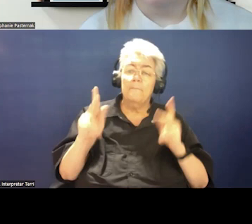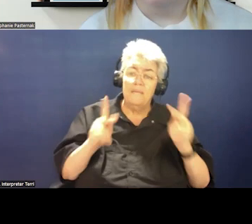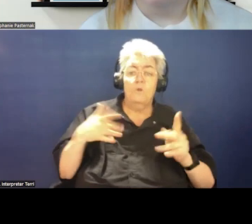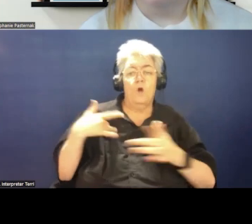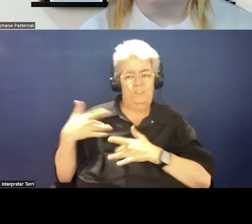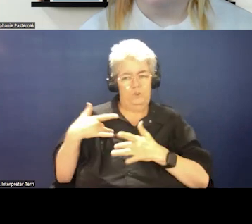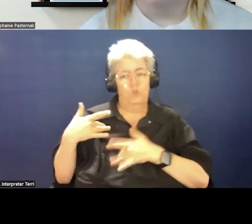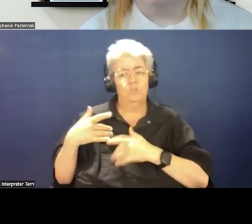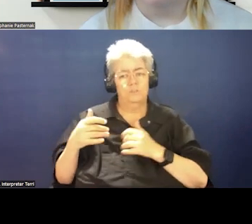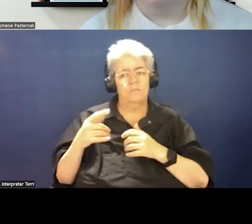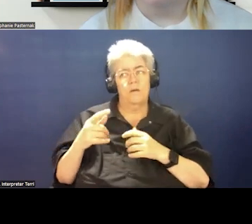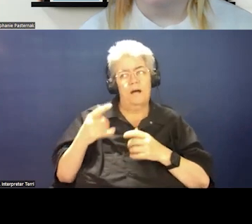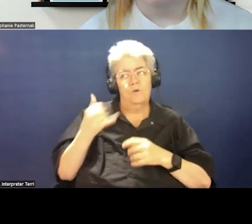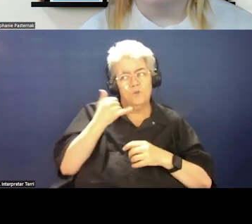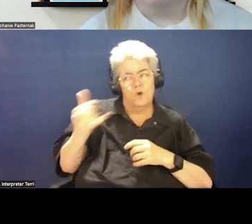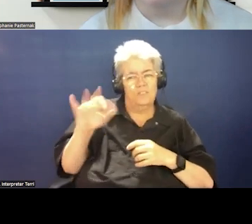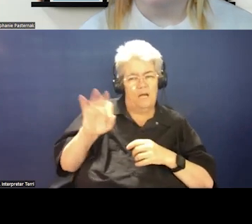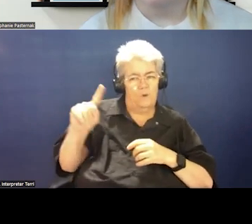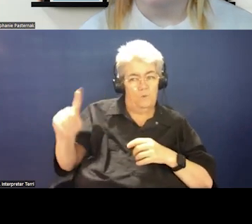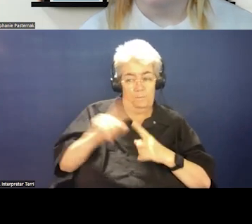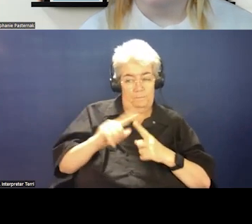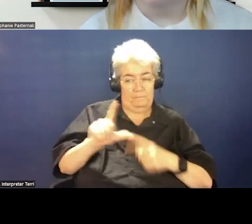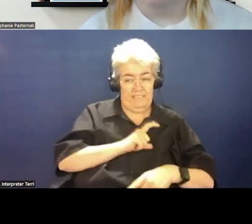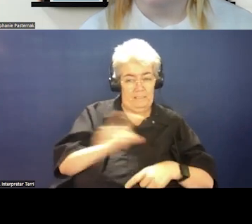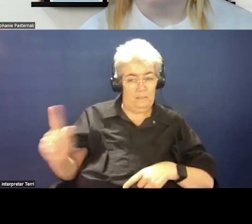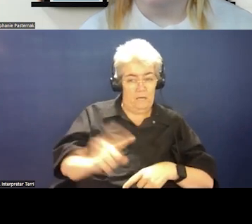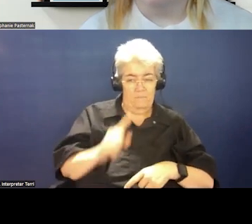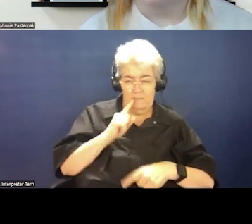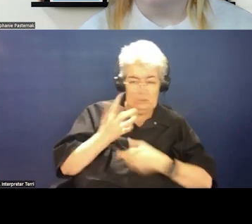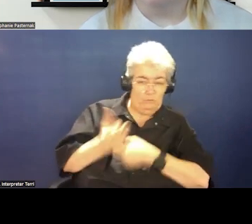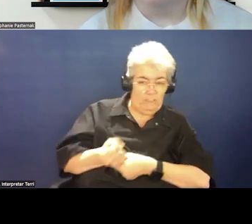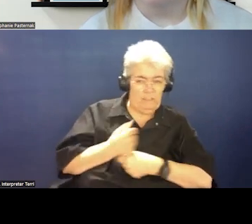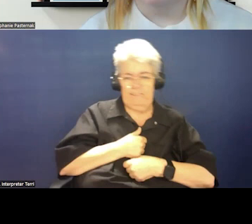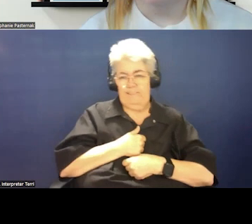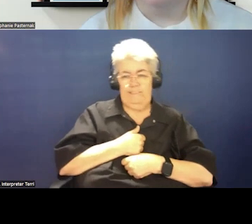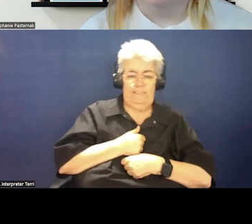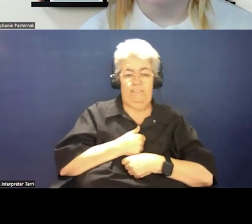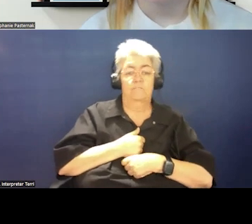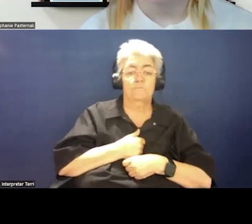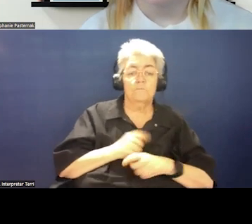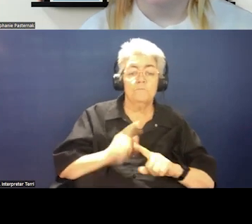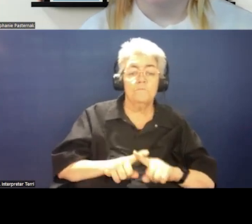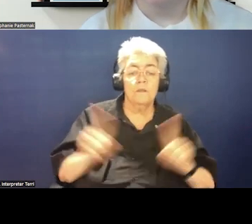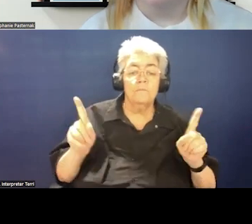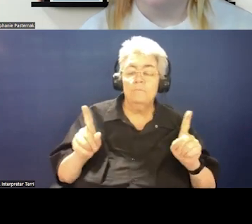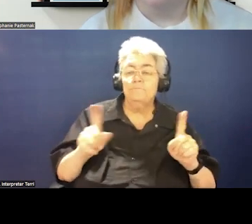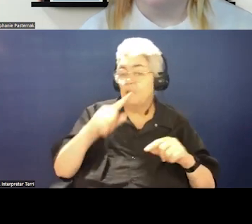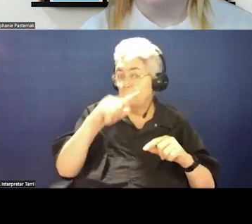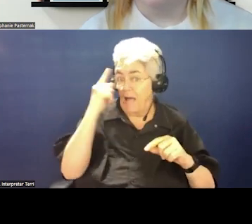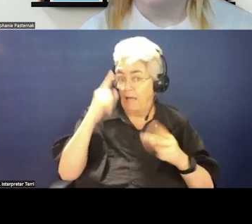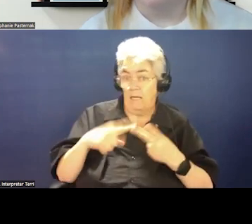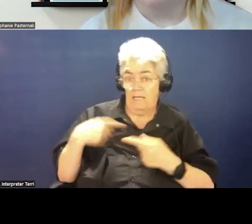911 and what would happen if law enforcement responded, but certainly Black and Hispanic respondents